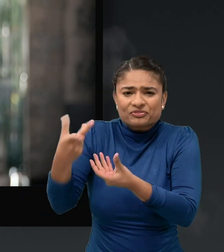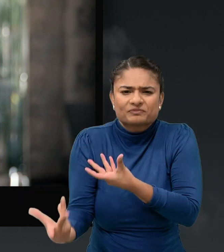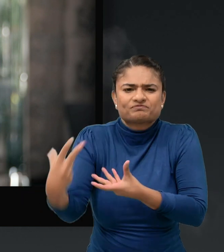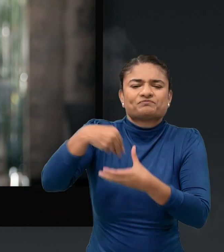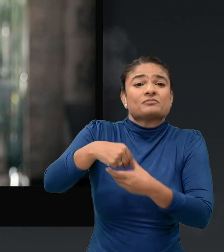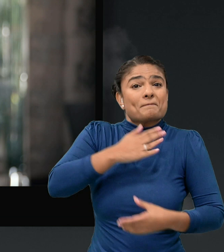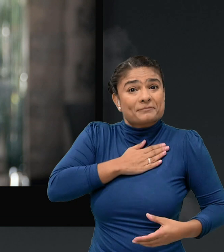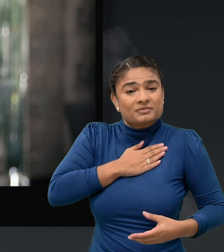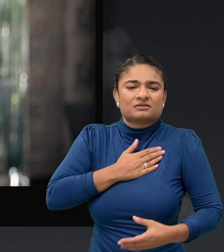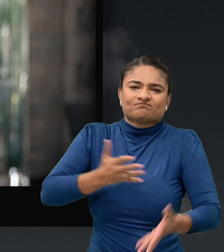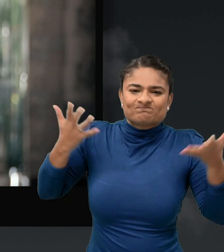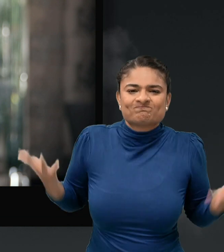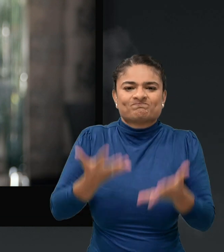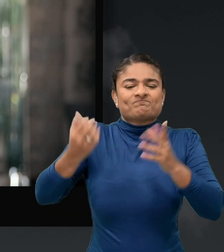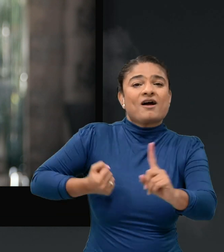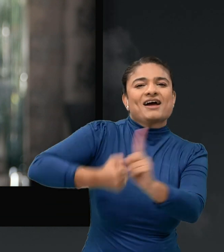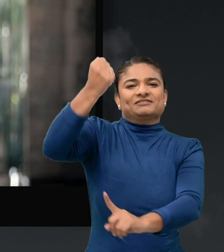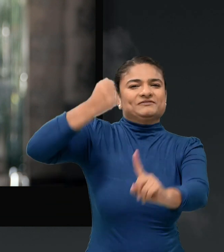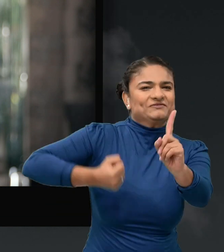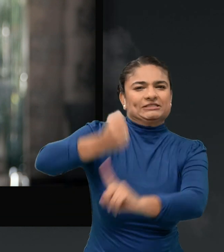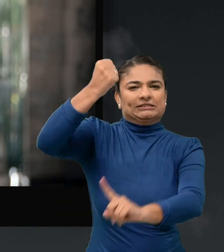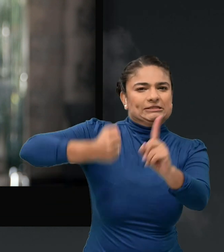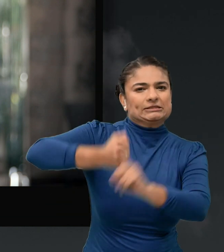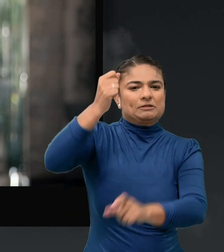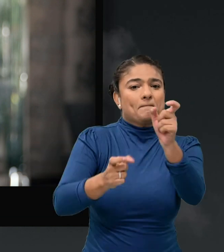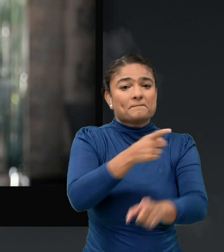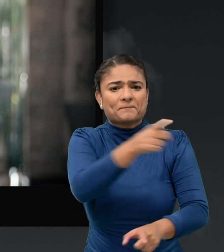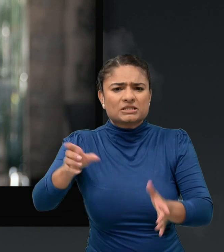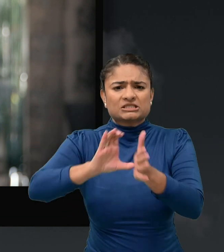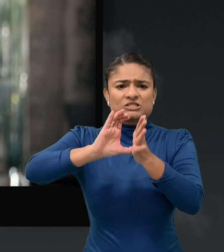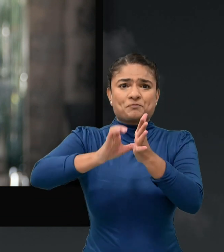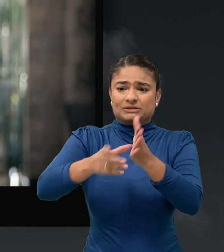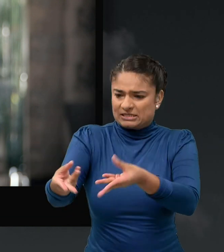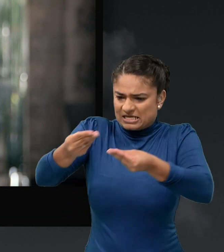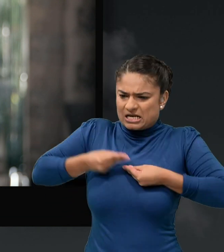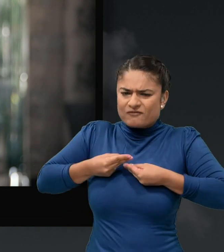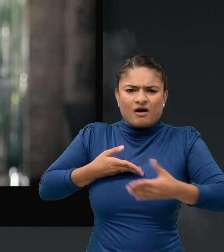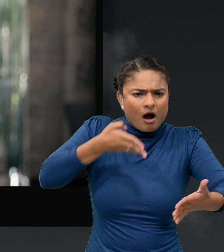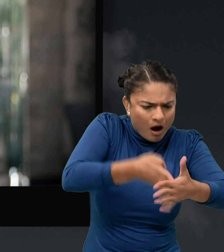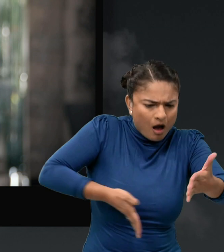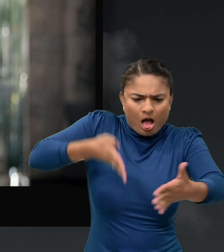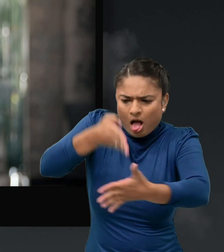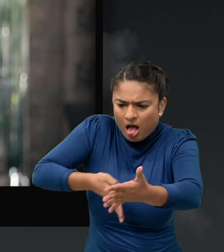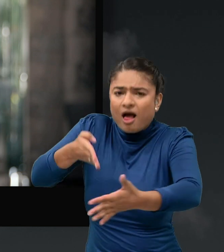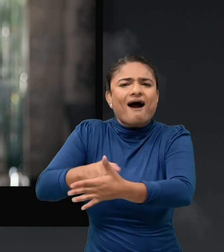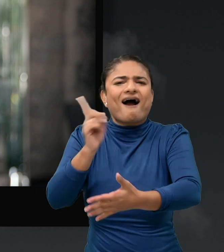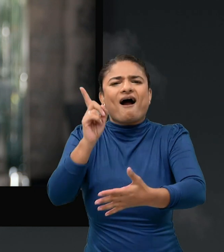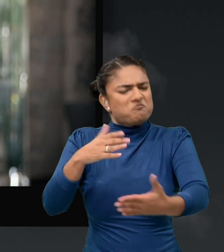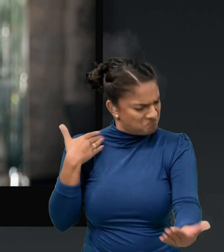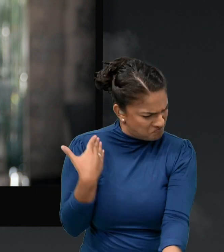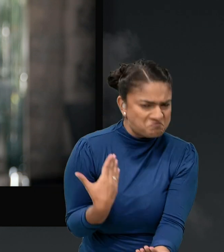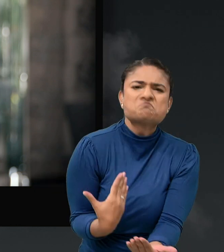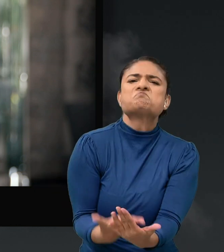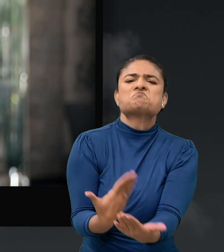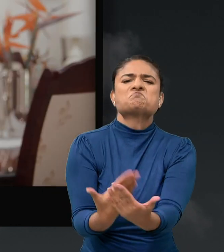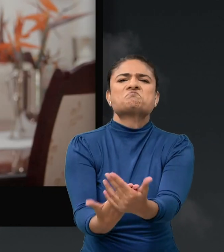creation has been driven by my activism, which really just gave me that sense of nothing